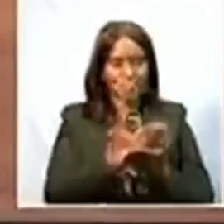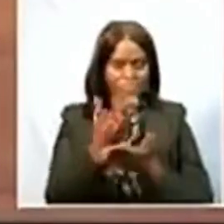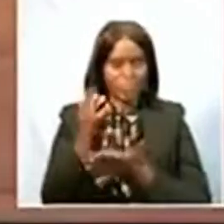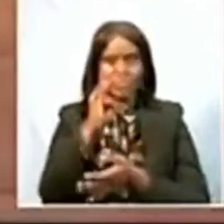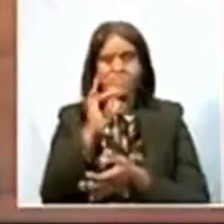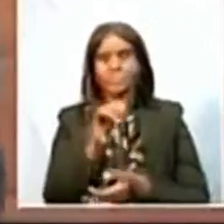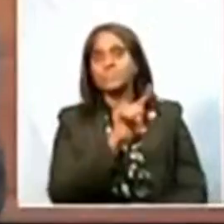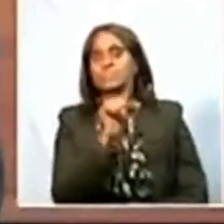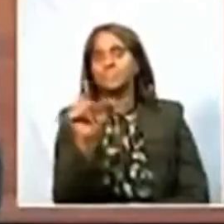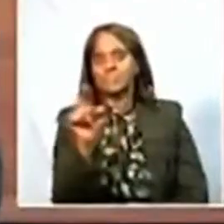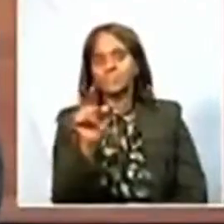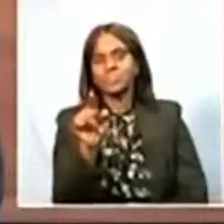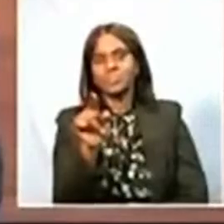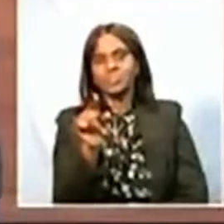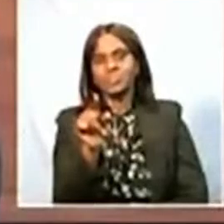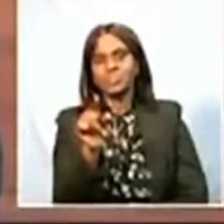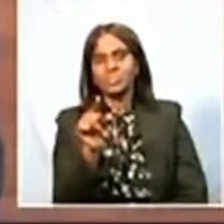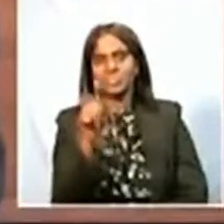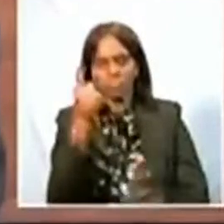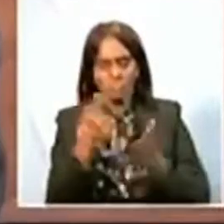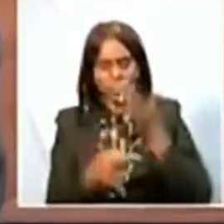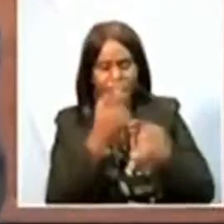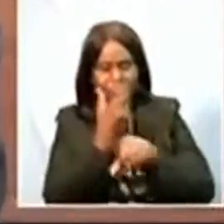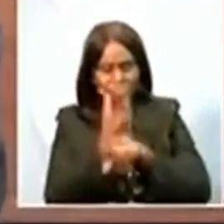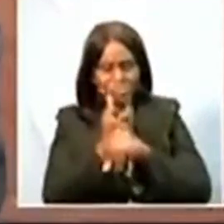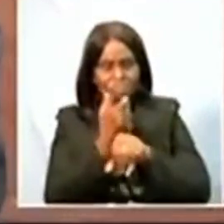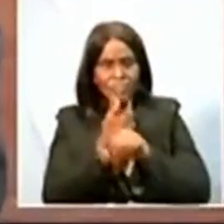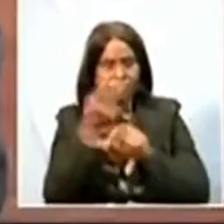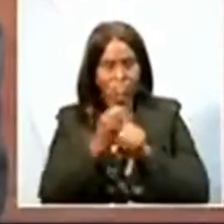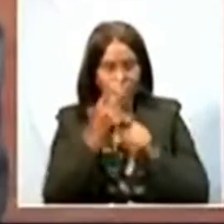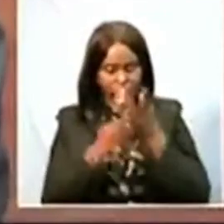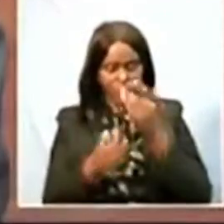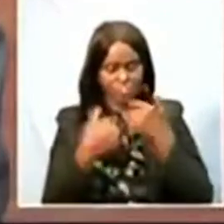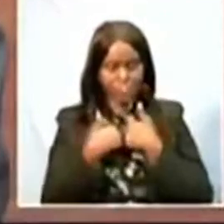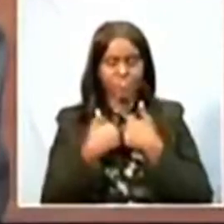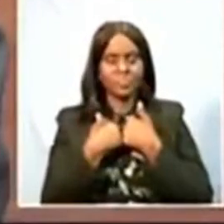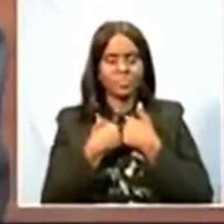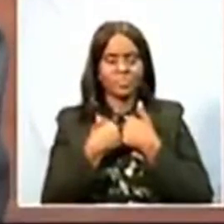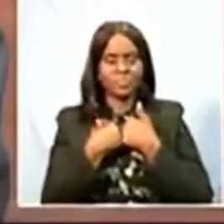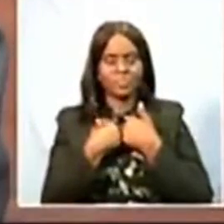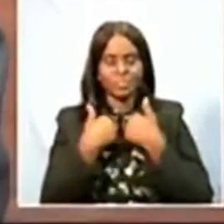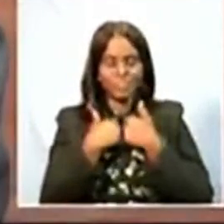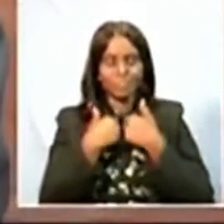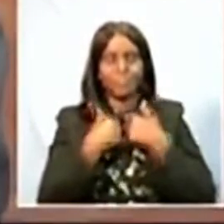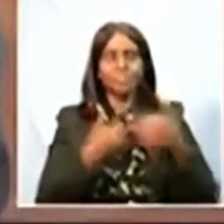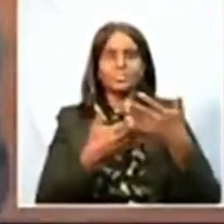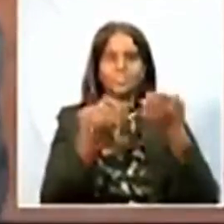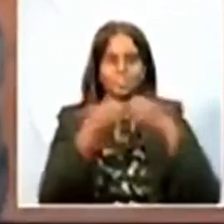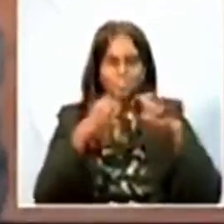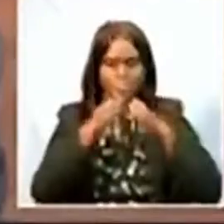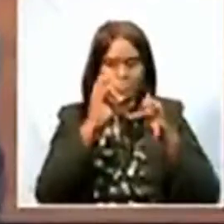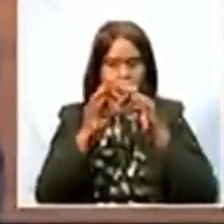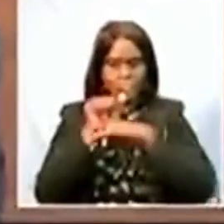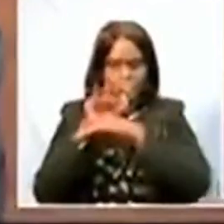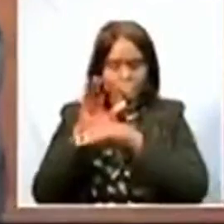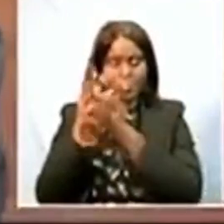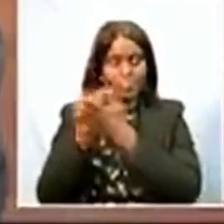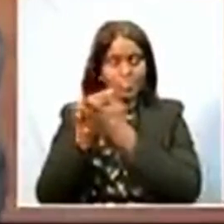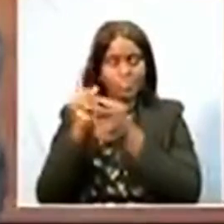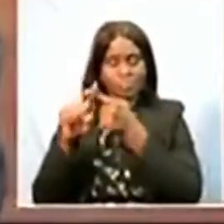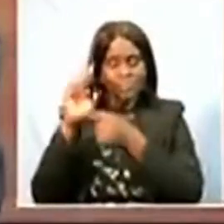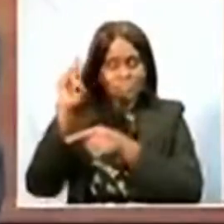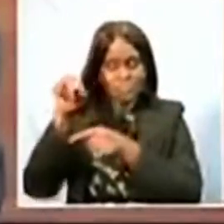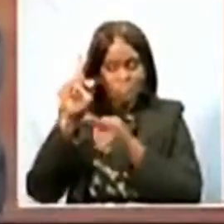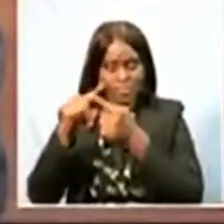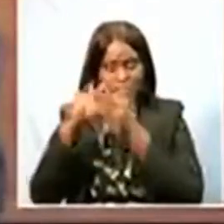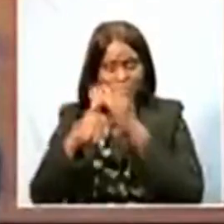you. So what is difficulty from getting the documents, even if you send the money to them, but what